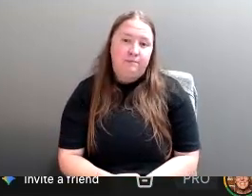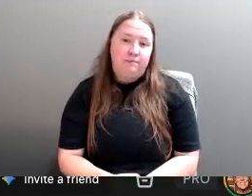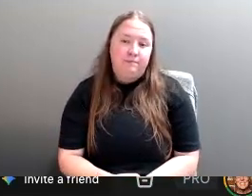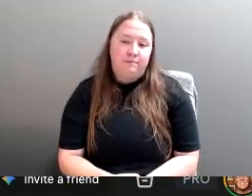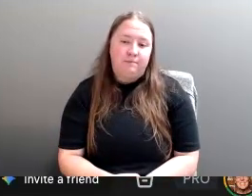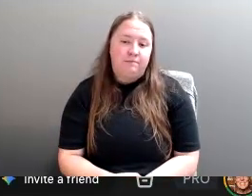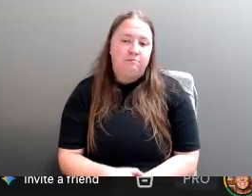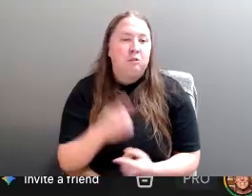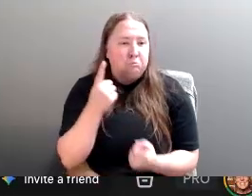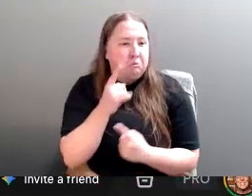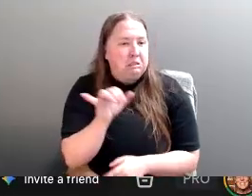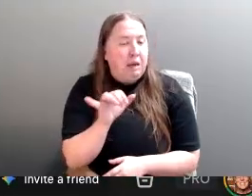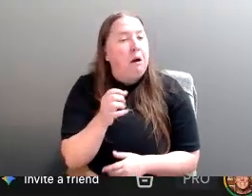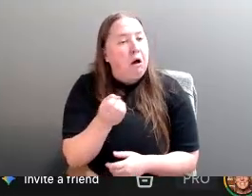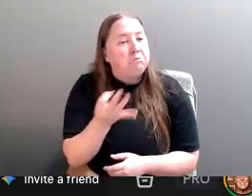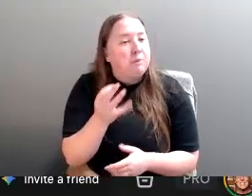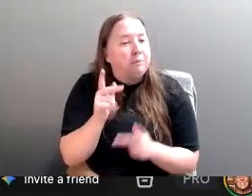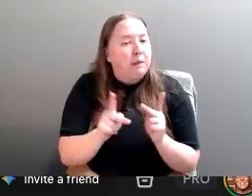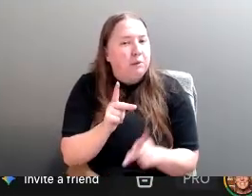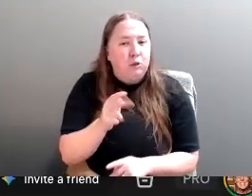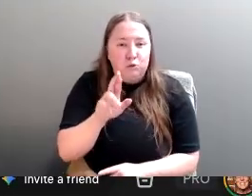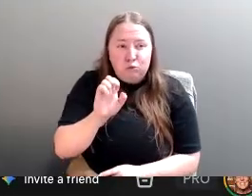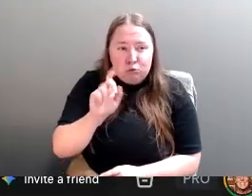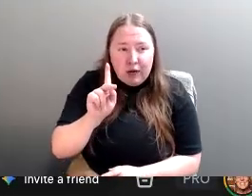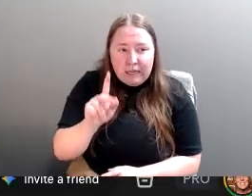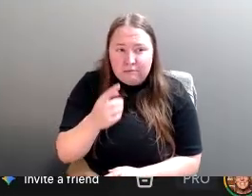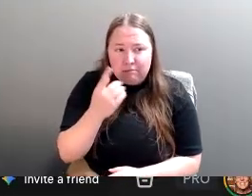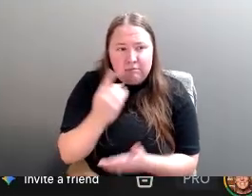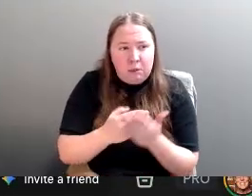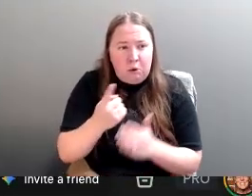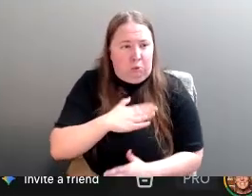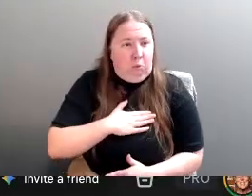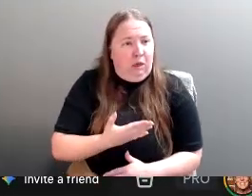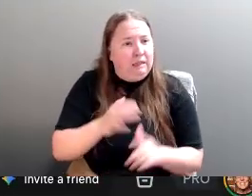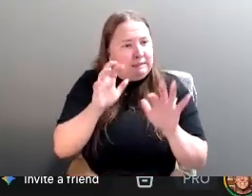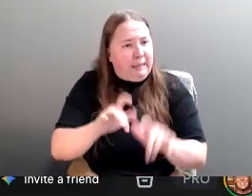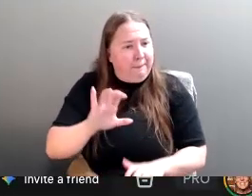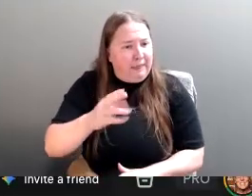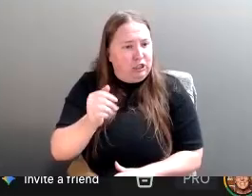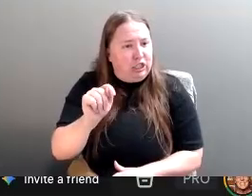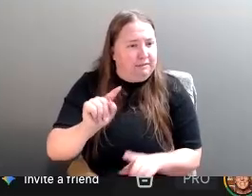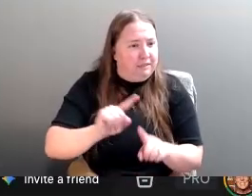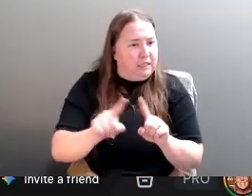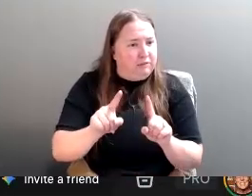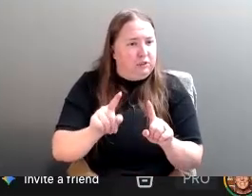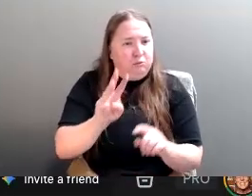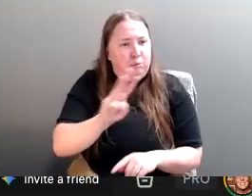Okay, good. Good. A couple of people. Is anybody doing that, Rick, or is somebody willing to do that while I move on?